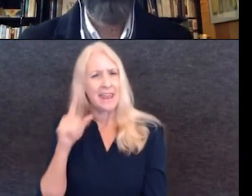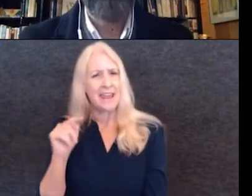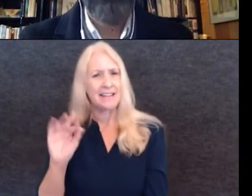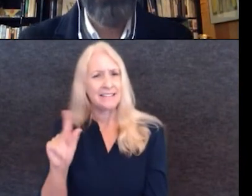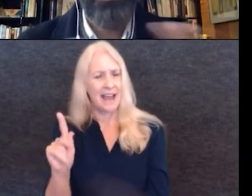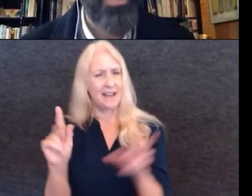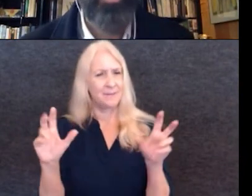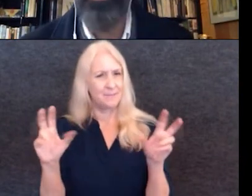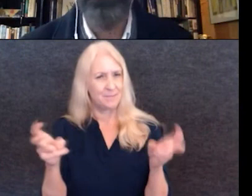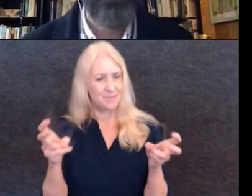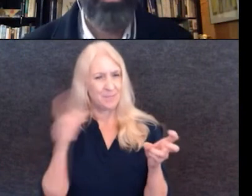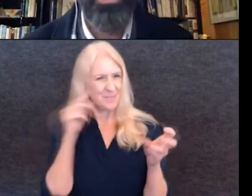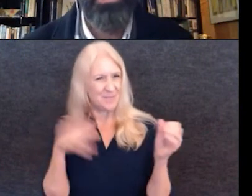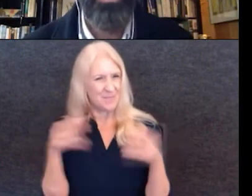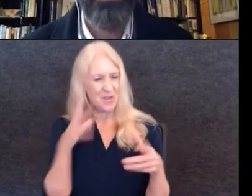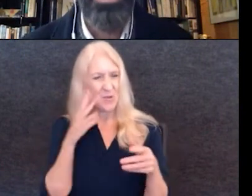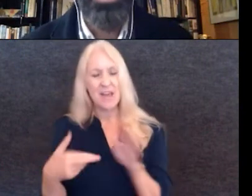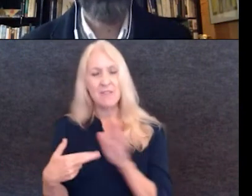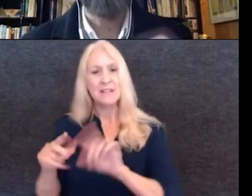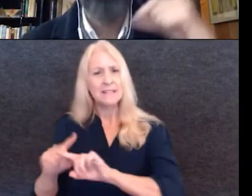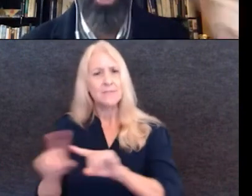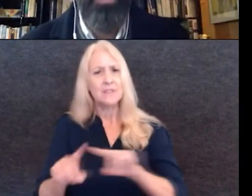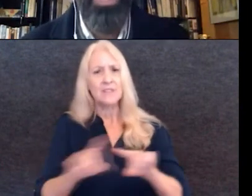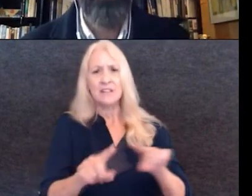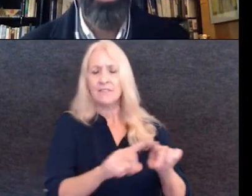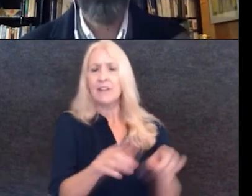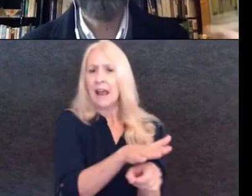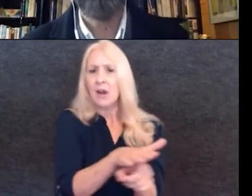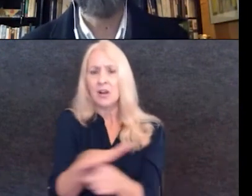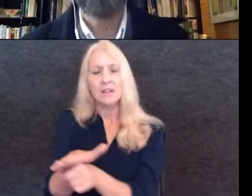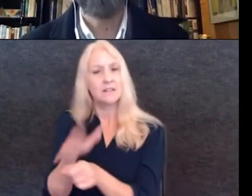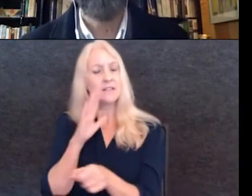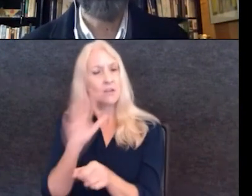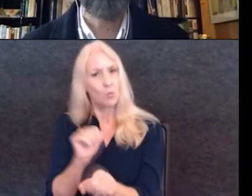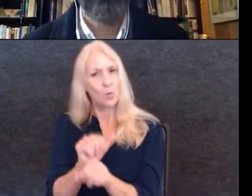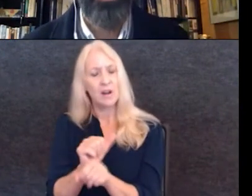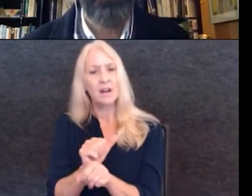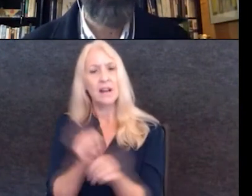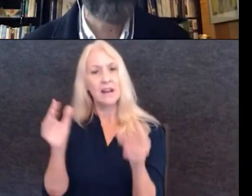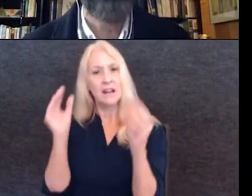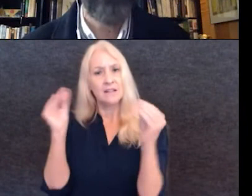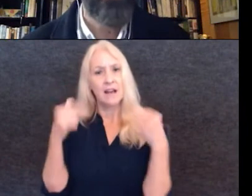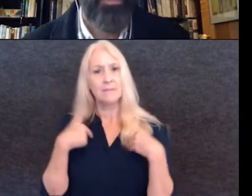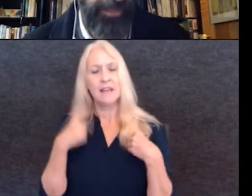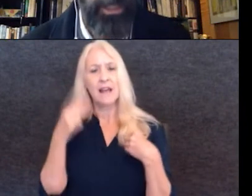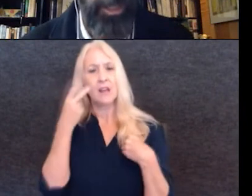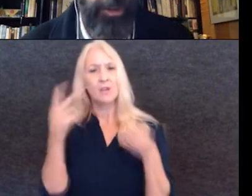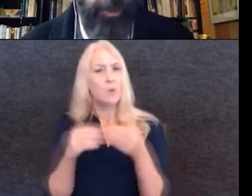you had representation from all these other disciplines. And it taught me how to actually look at things in a much broader and